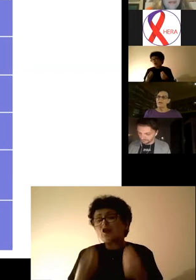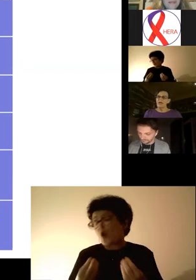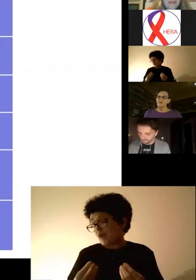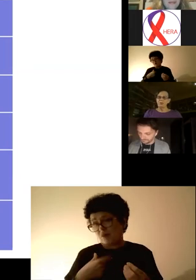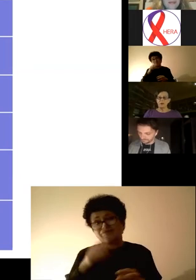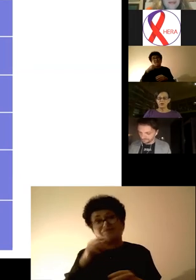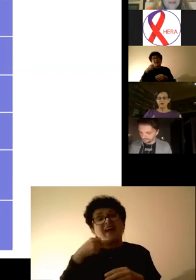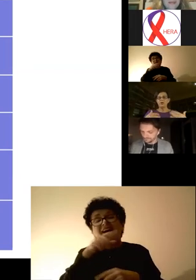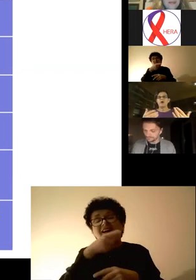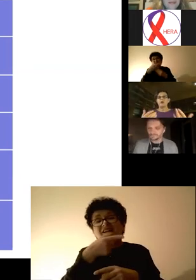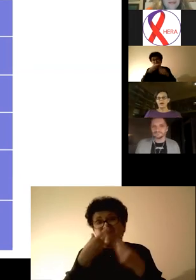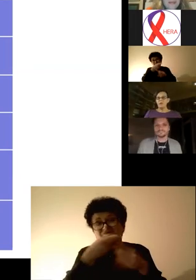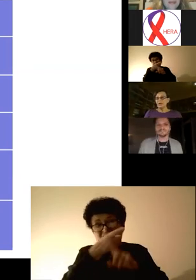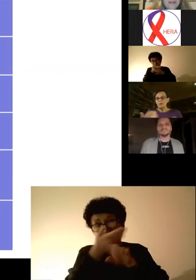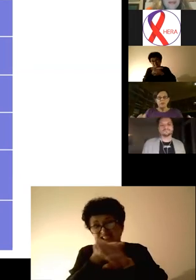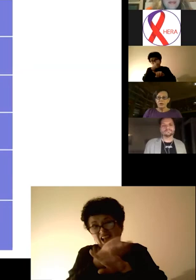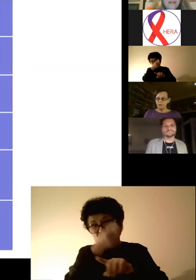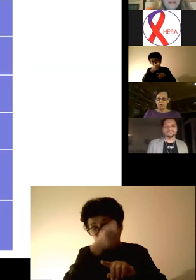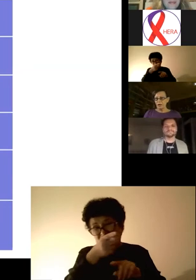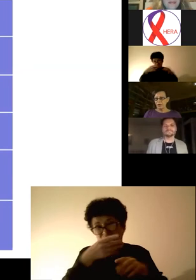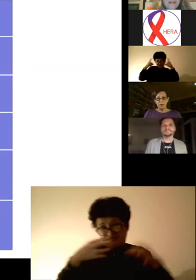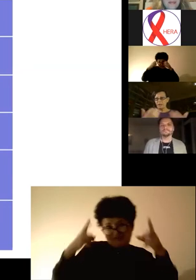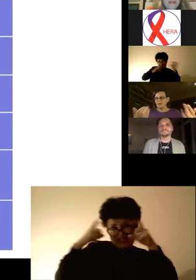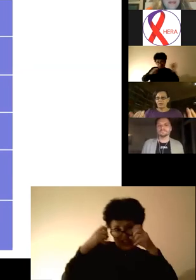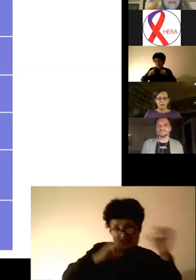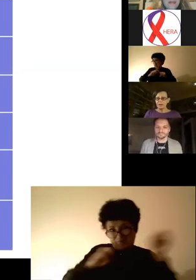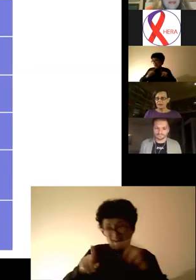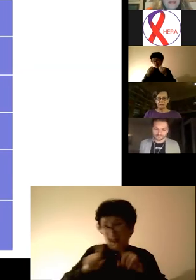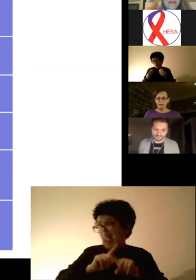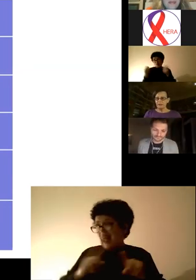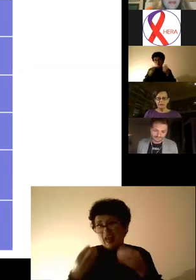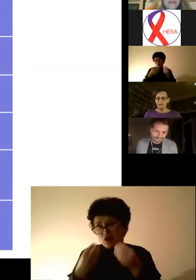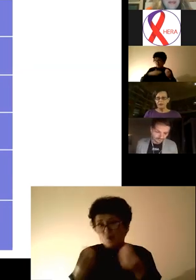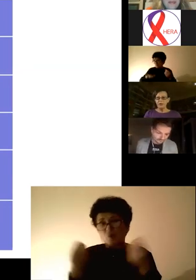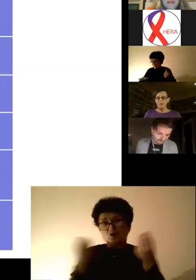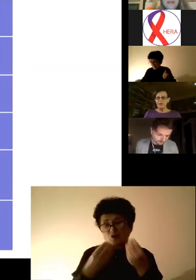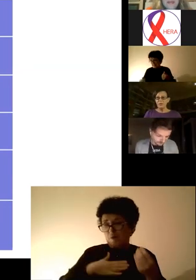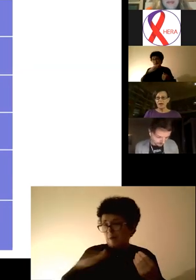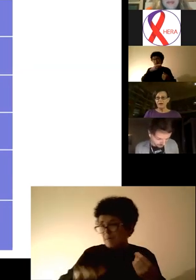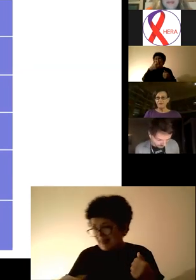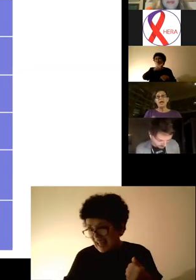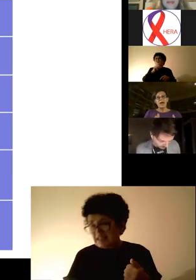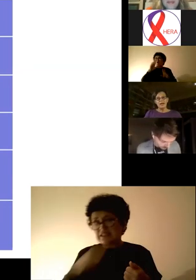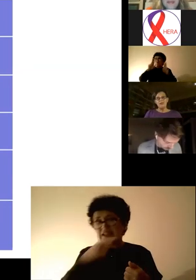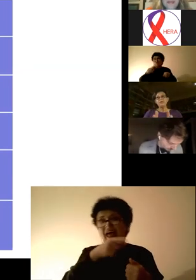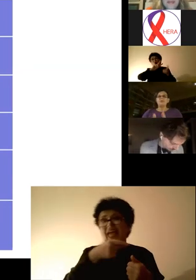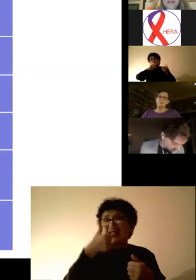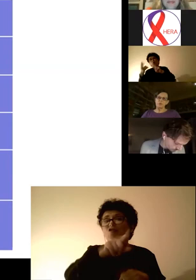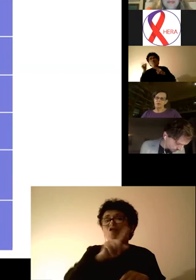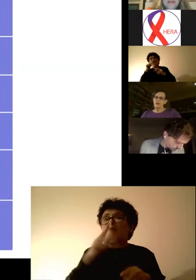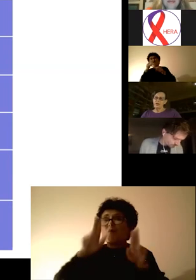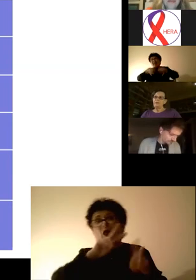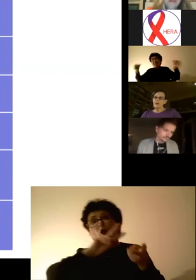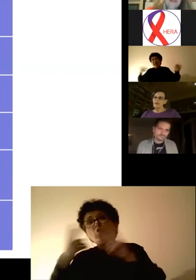of your behavior, but also, okay, what are we going to do now? What is the agreement that we have? And you have to